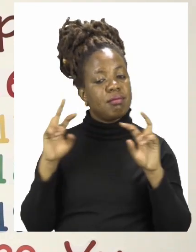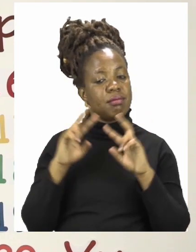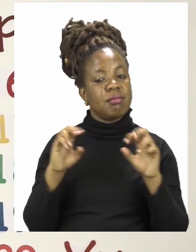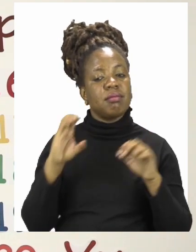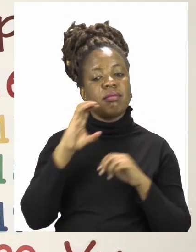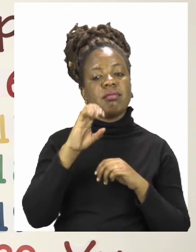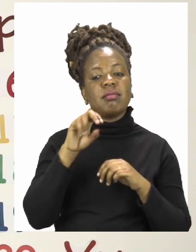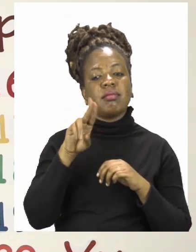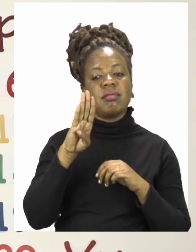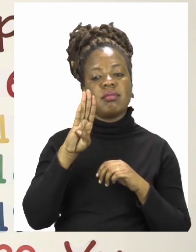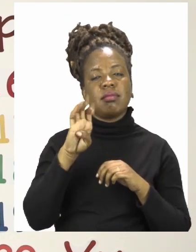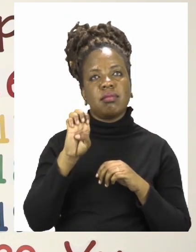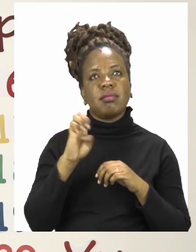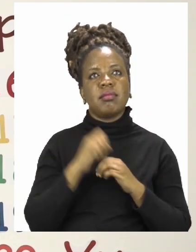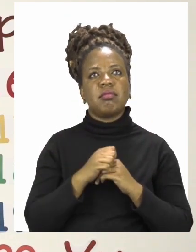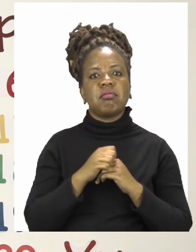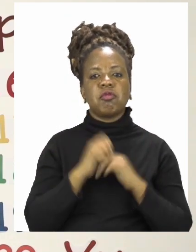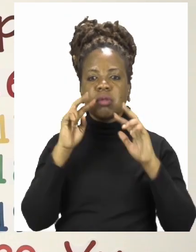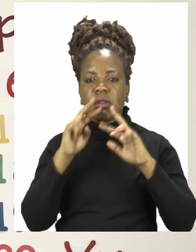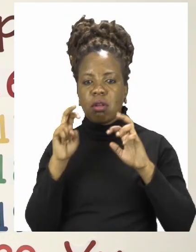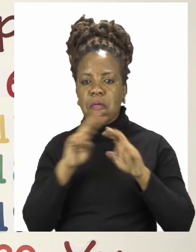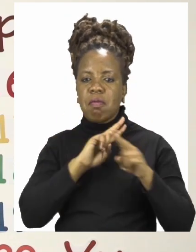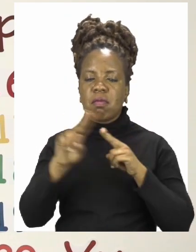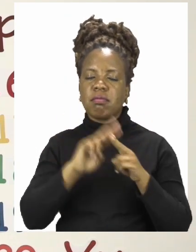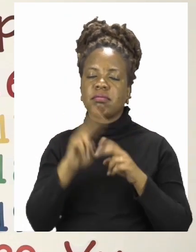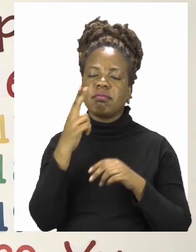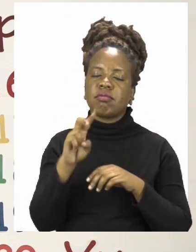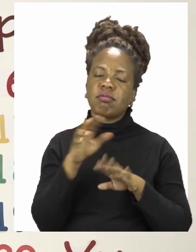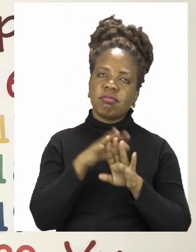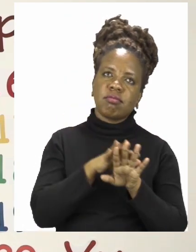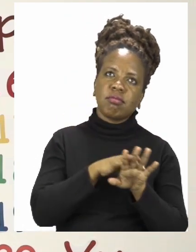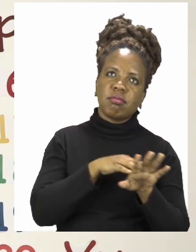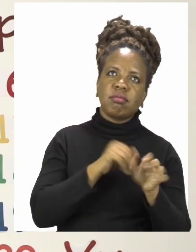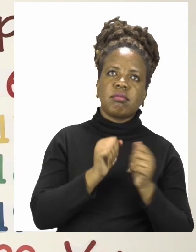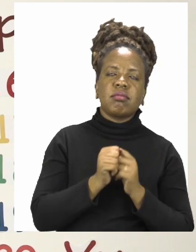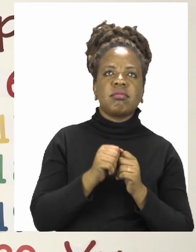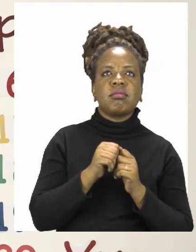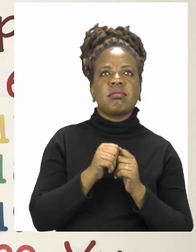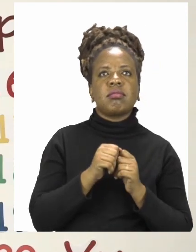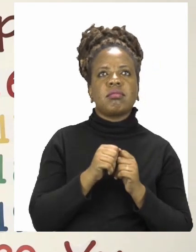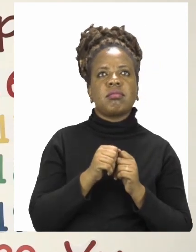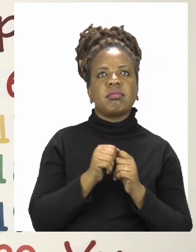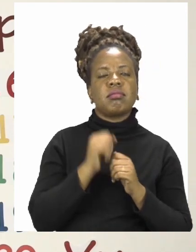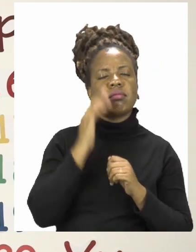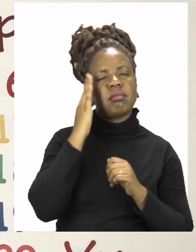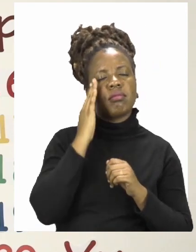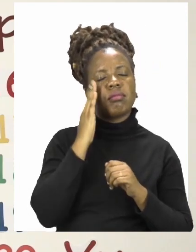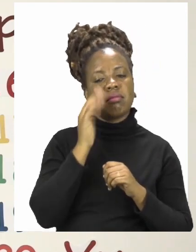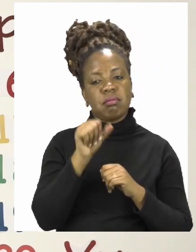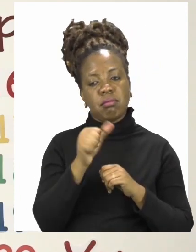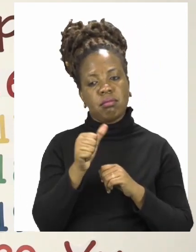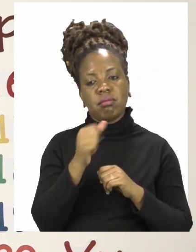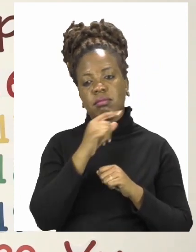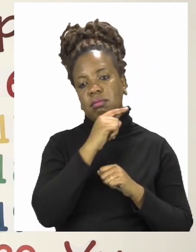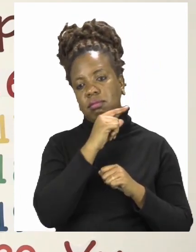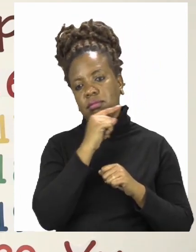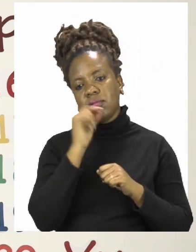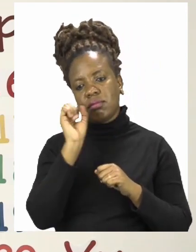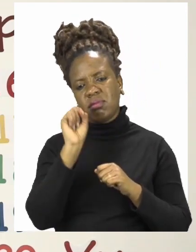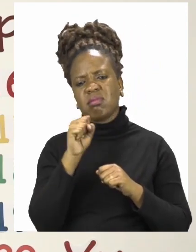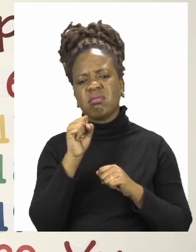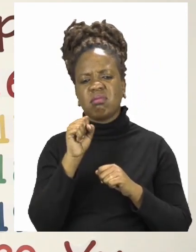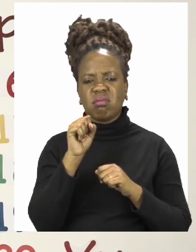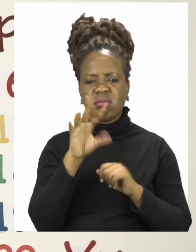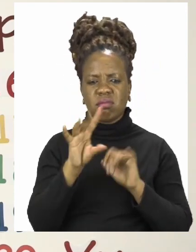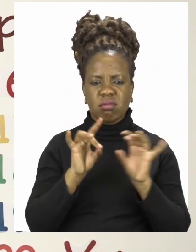these, take your time. I'm sure the rest of the names for the 3D shapes you will be able to figure out by yourself.